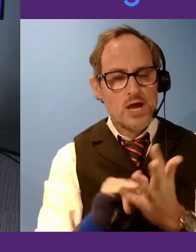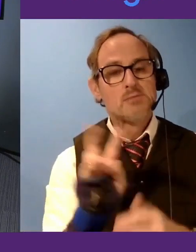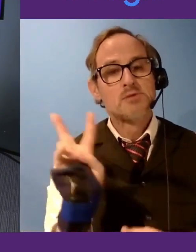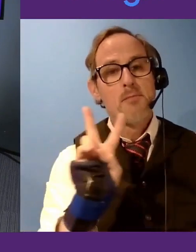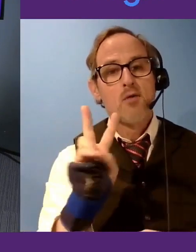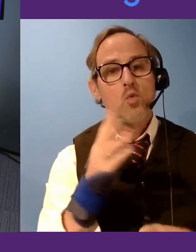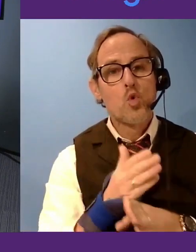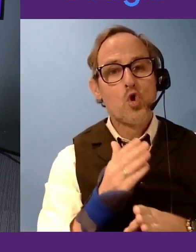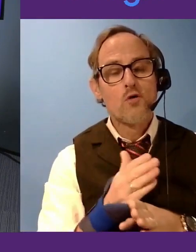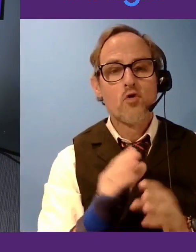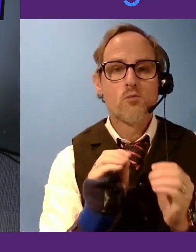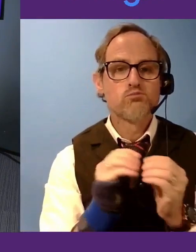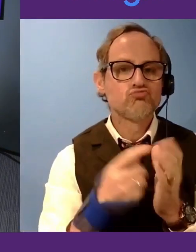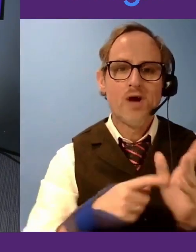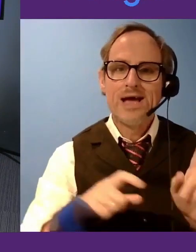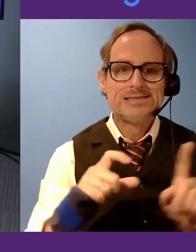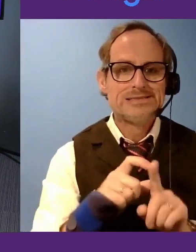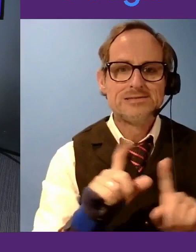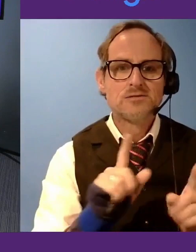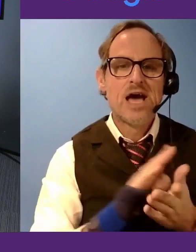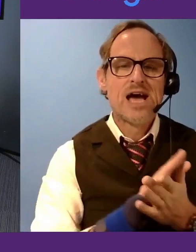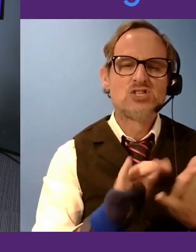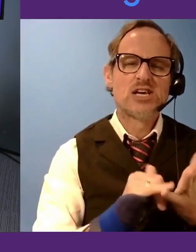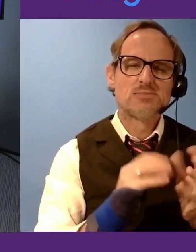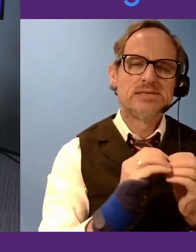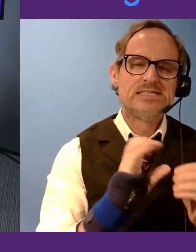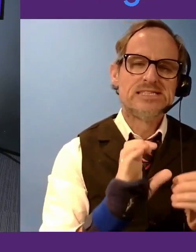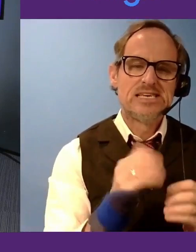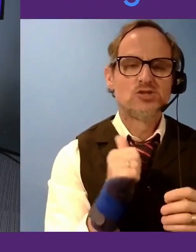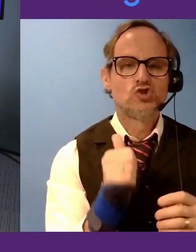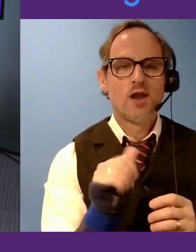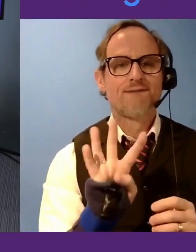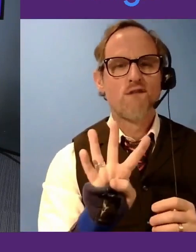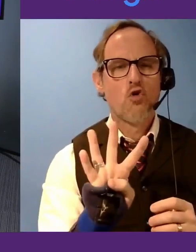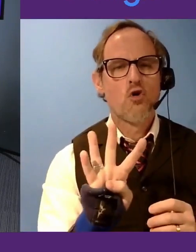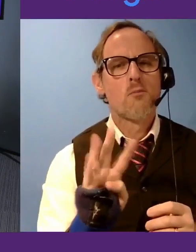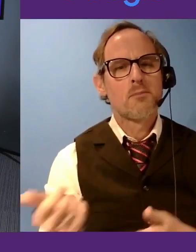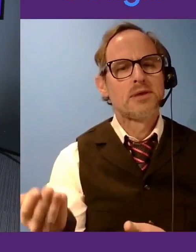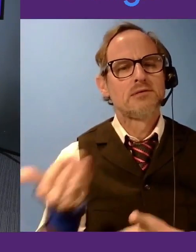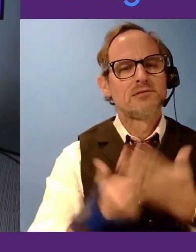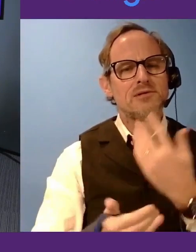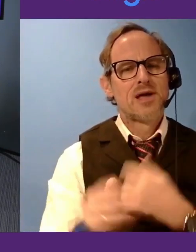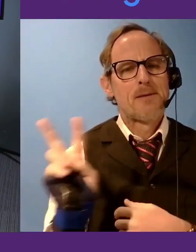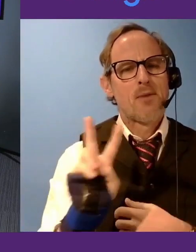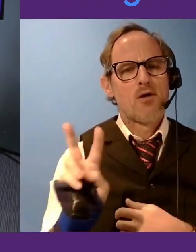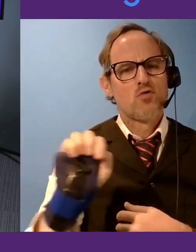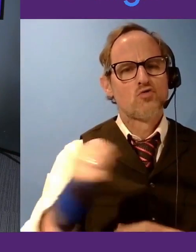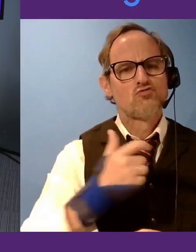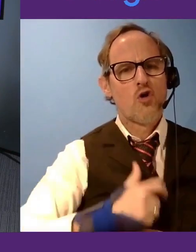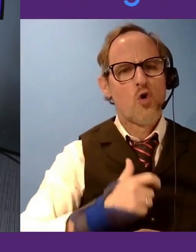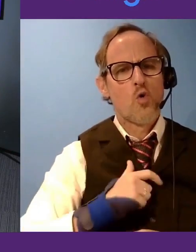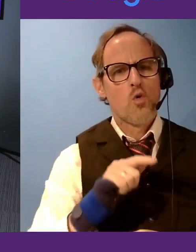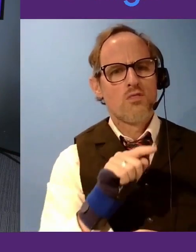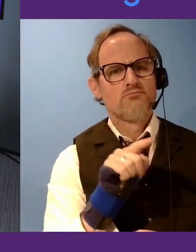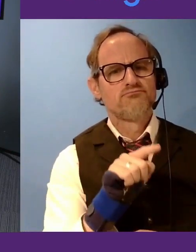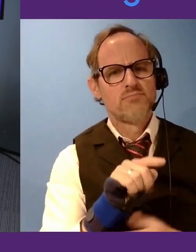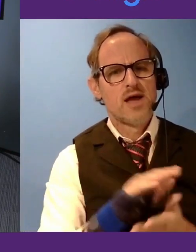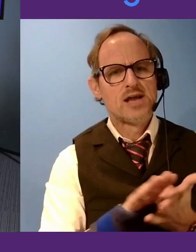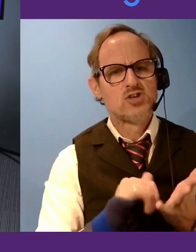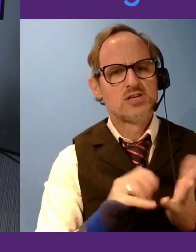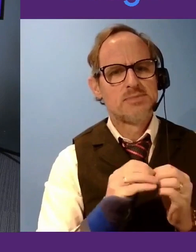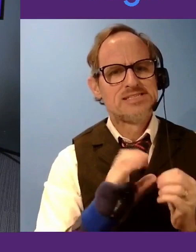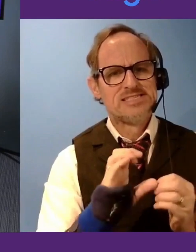brands, HSBC and Channel 4, and you may say a little bit more about what it is that you do there. But the question really is